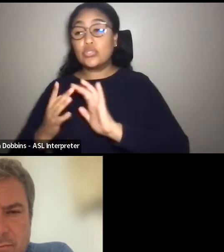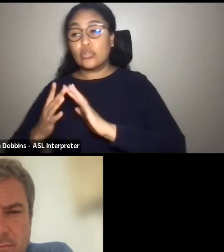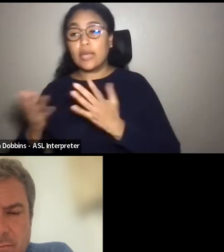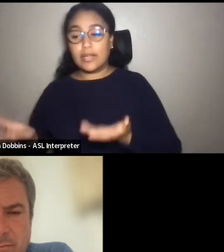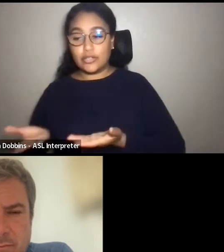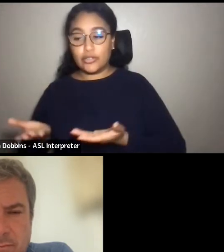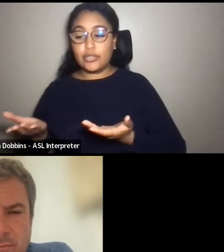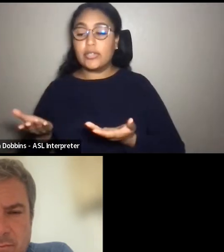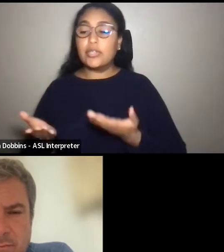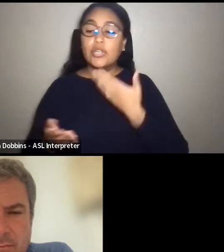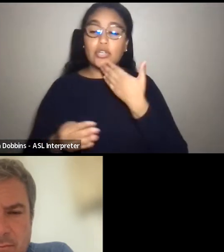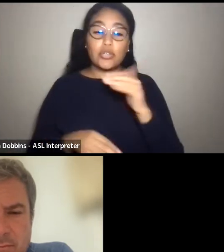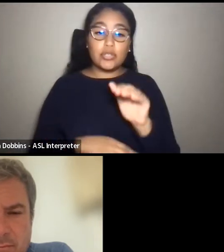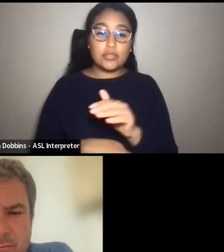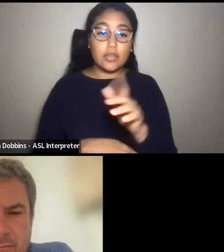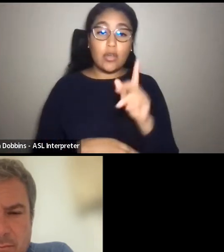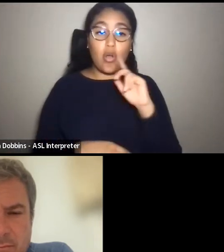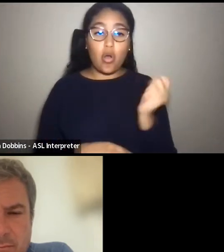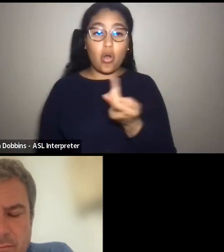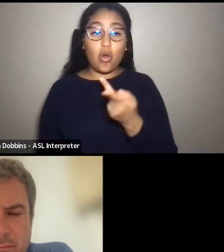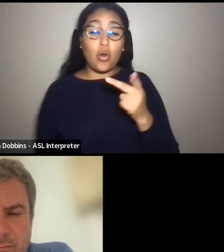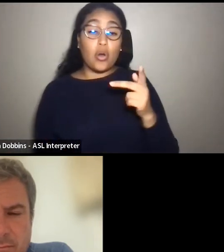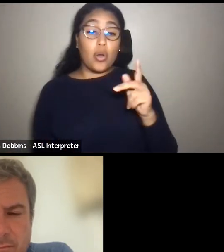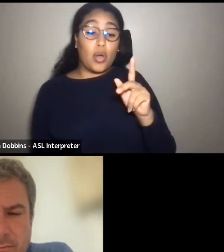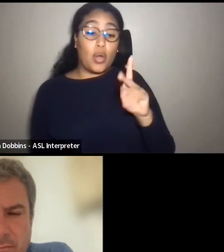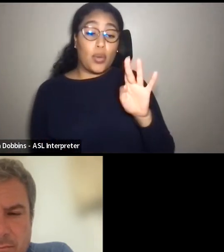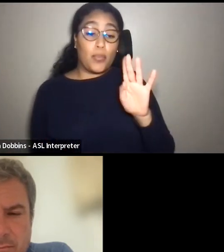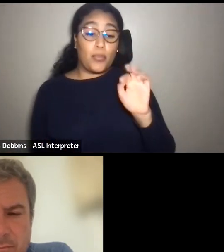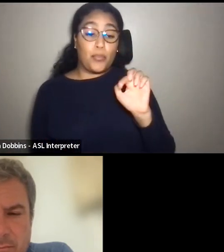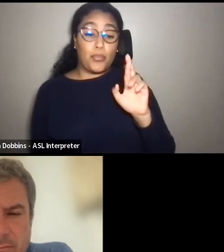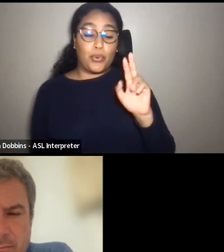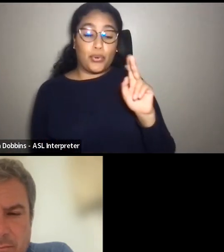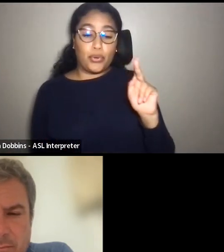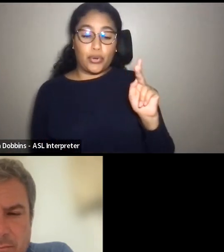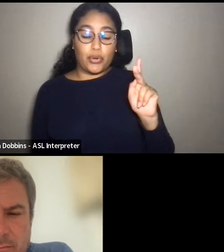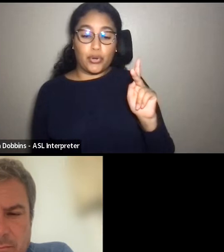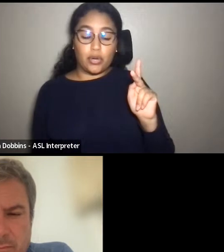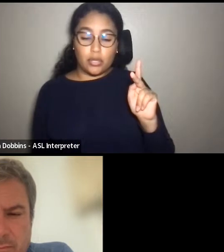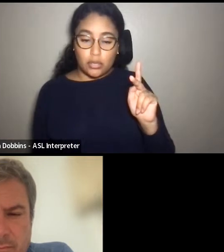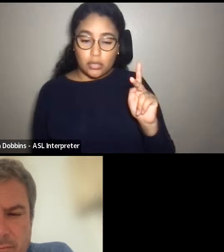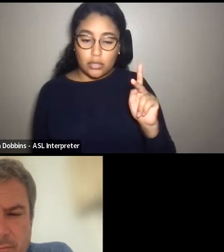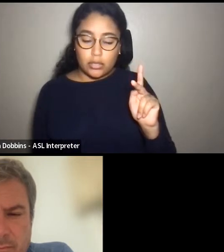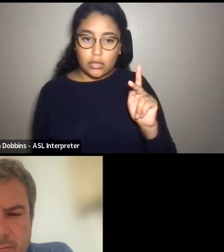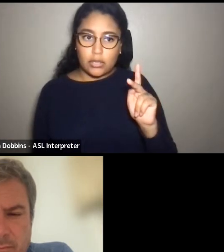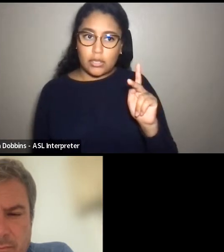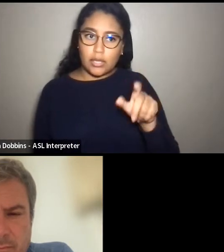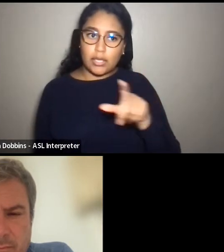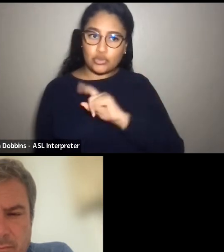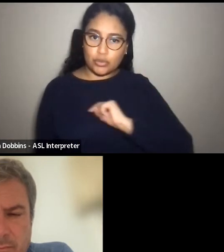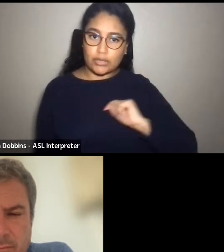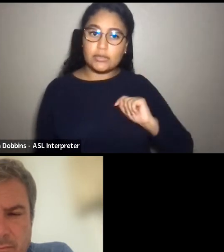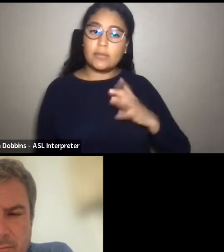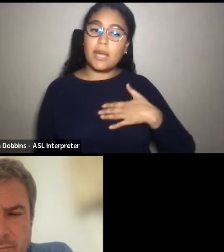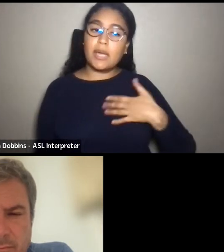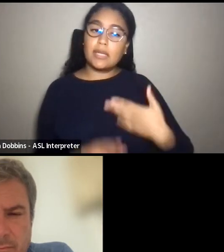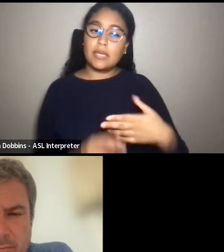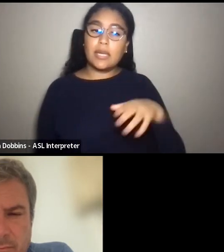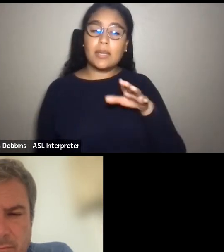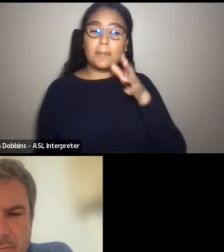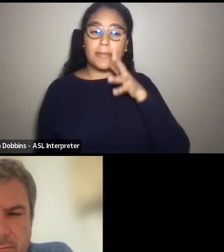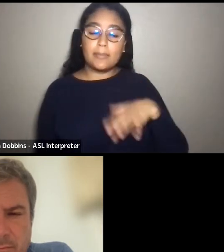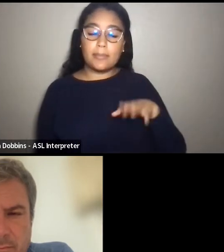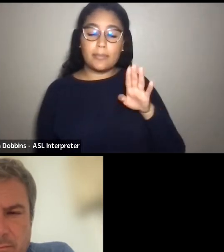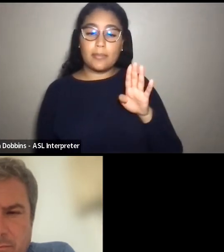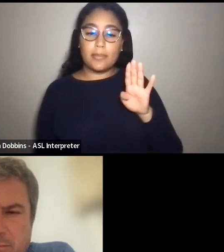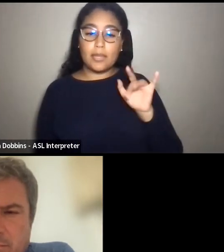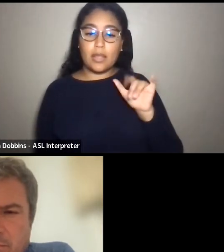here. Good evening, Trustee Superintendent Booker, Administration, and Ms. Aquino. My name is Jennifer Blanco, and I'm a